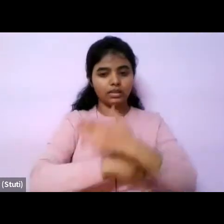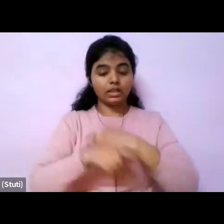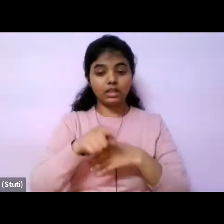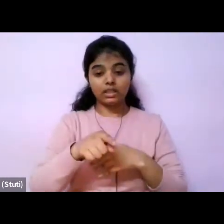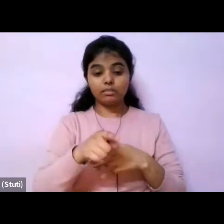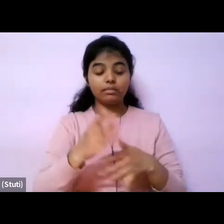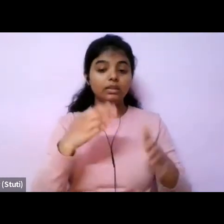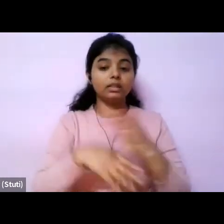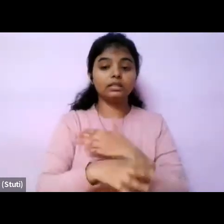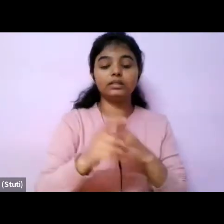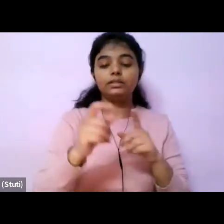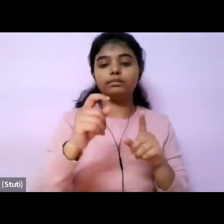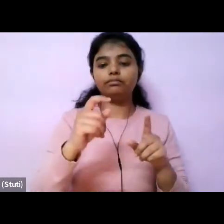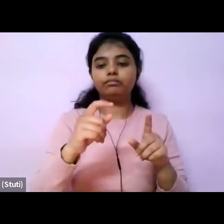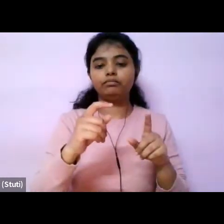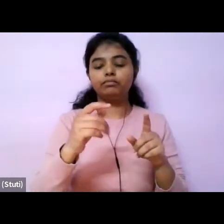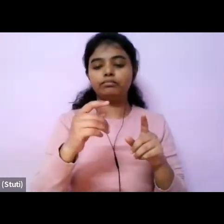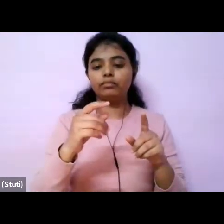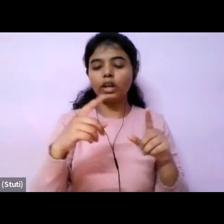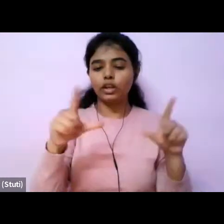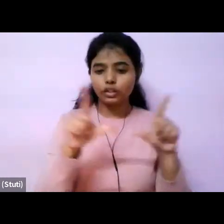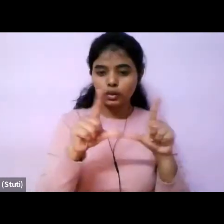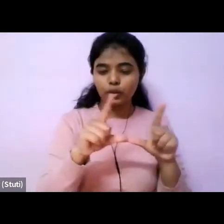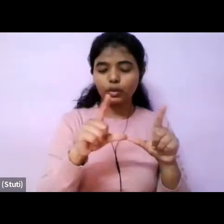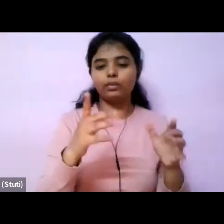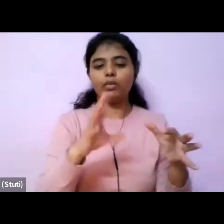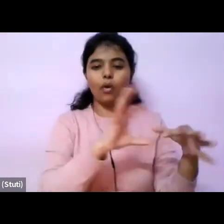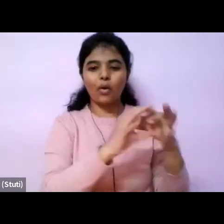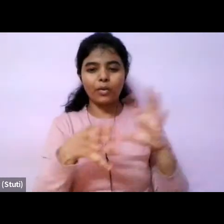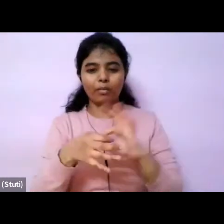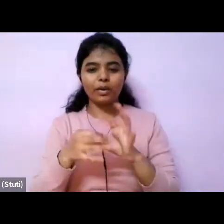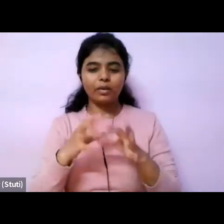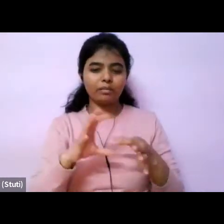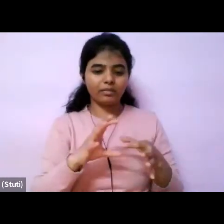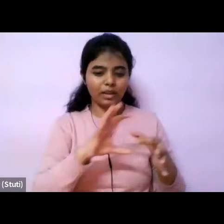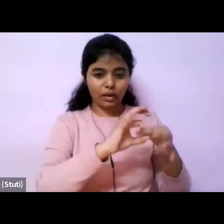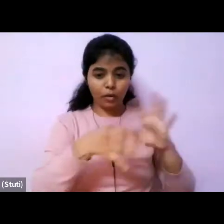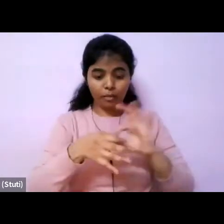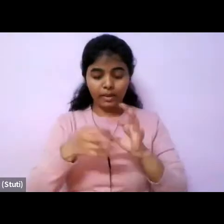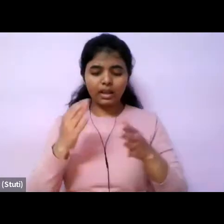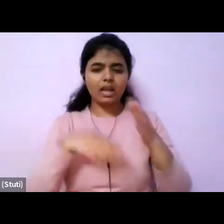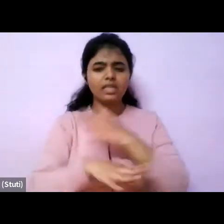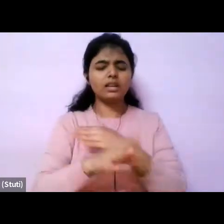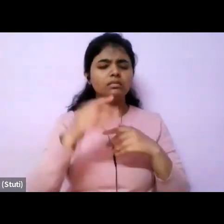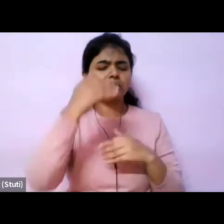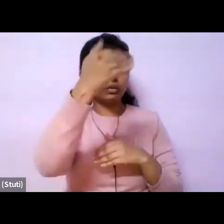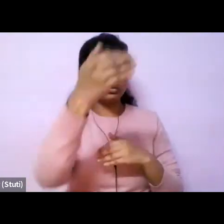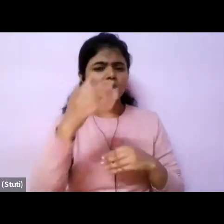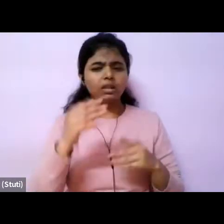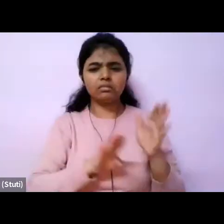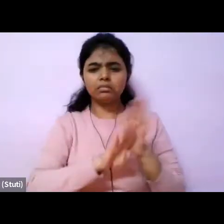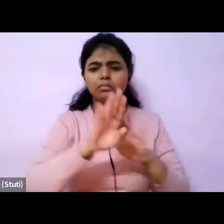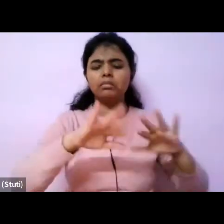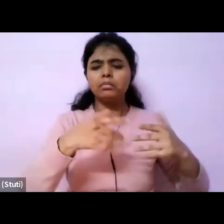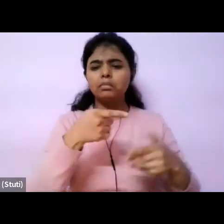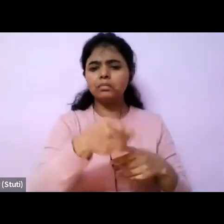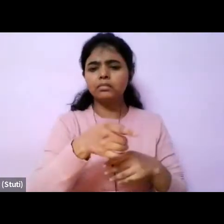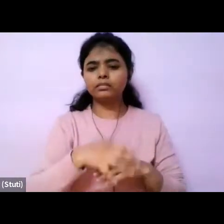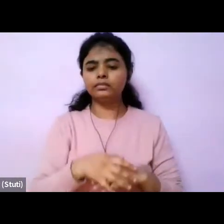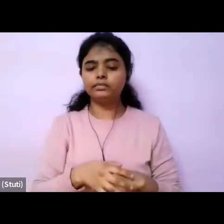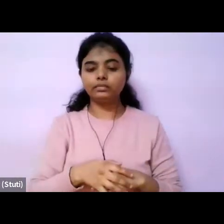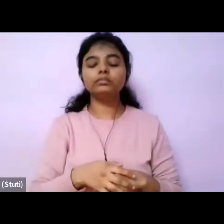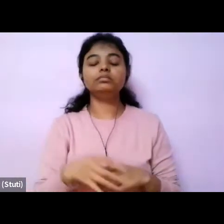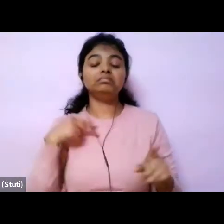and Paralympic Games claim to support future development of disability art, the outlook is far from